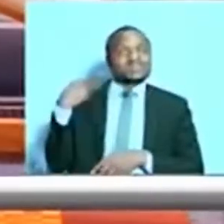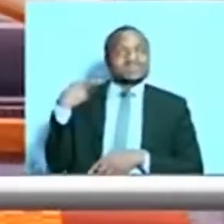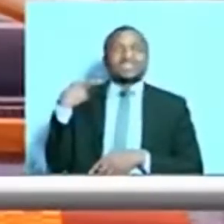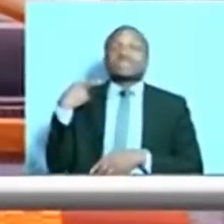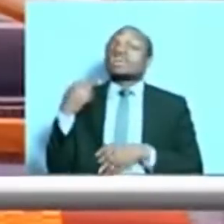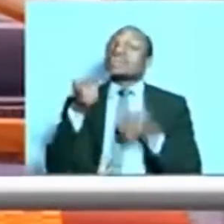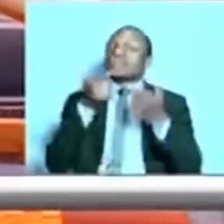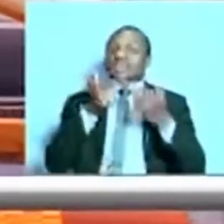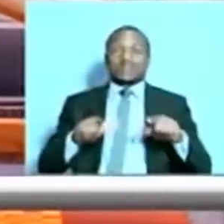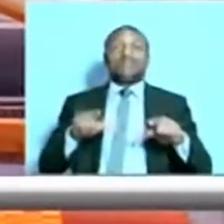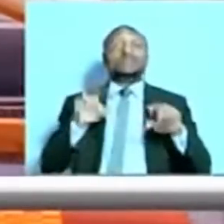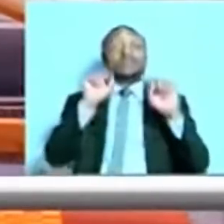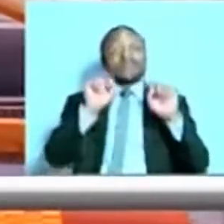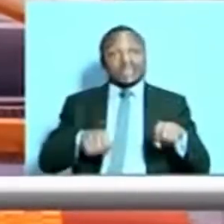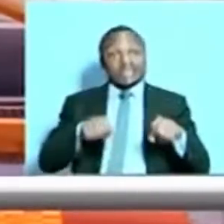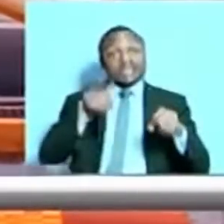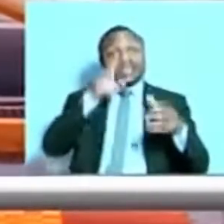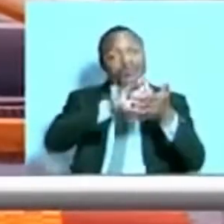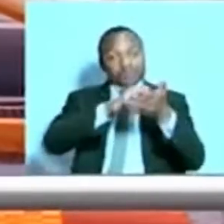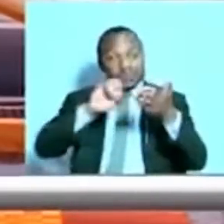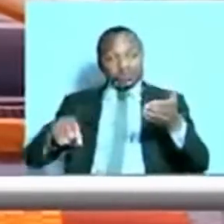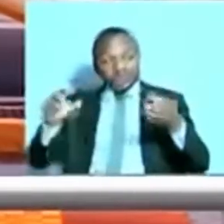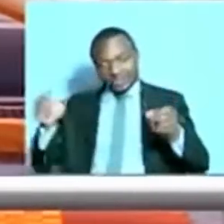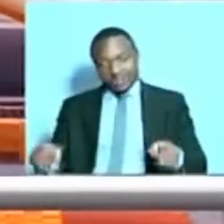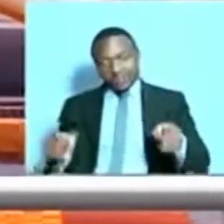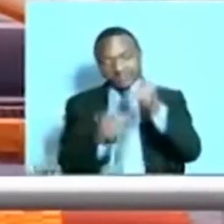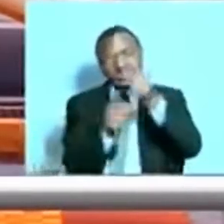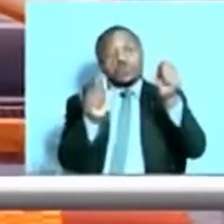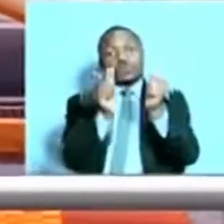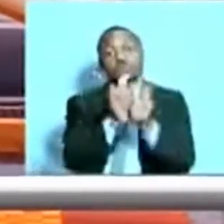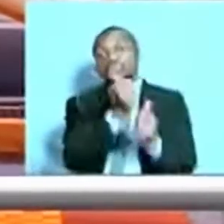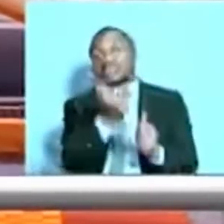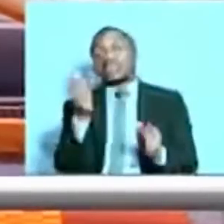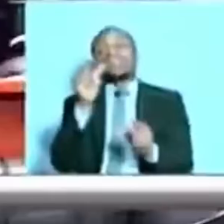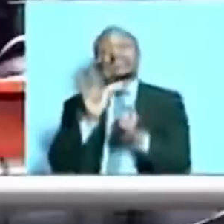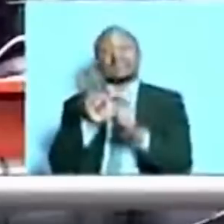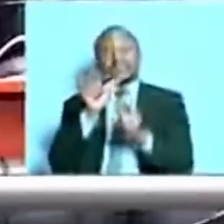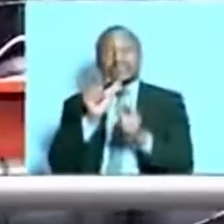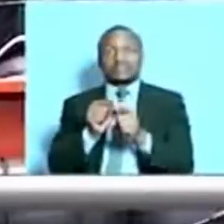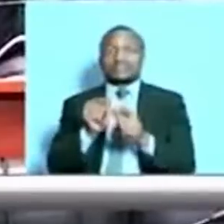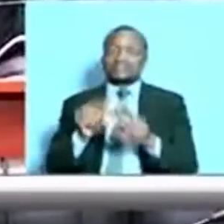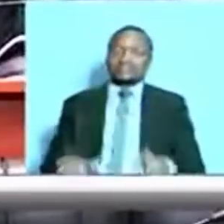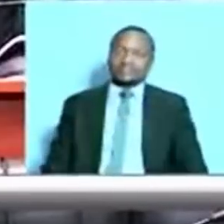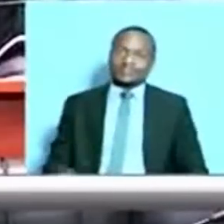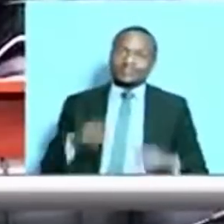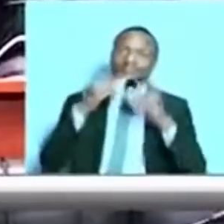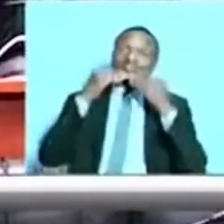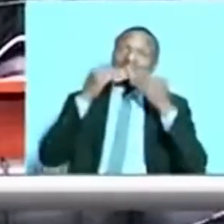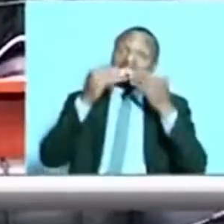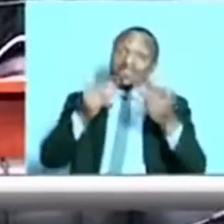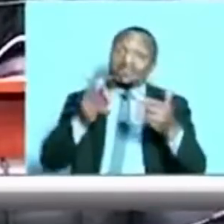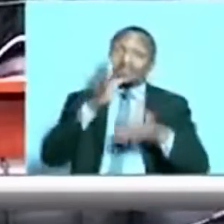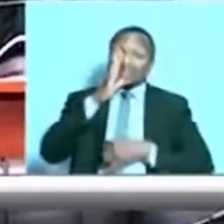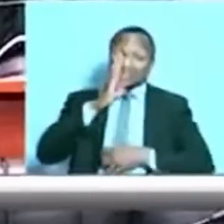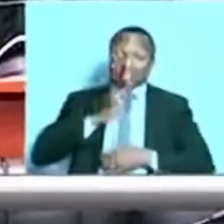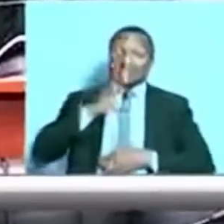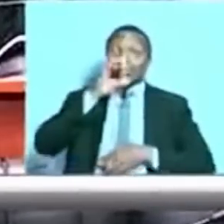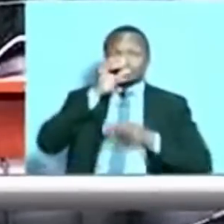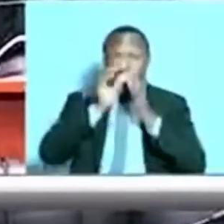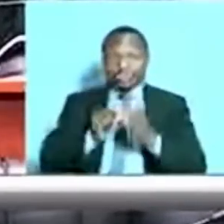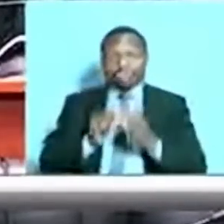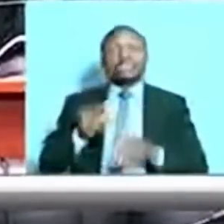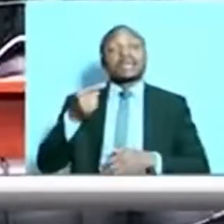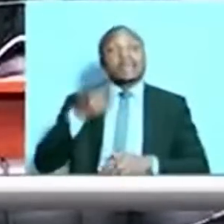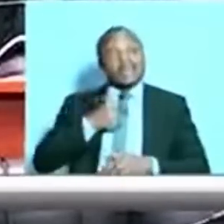Kindly withdraw it and replace it with another word. Thank you. Thank you, Madam Speaker.